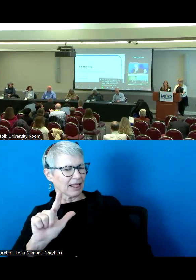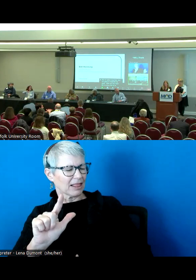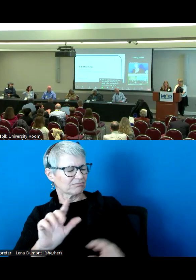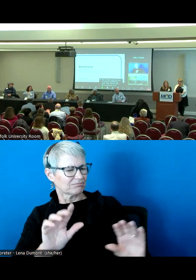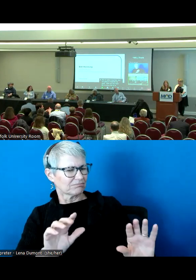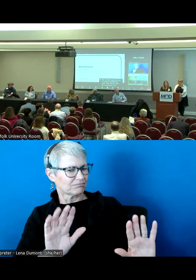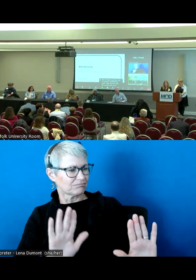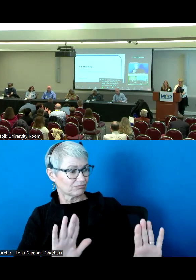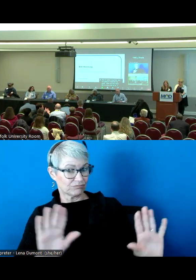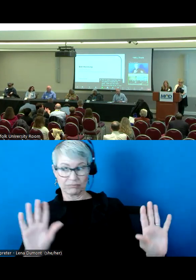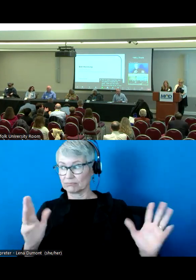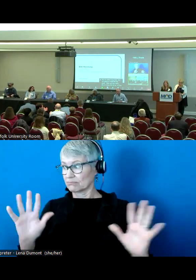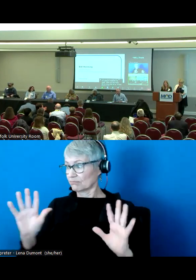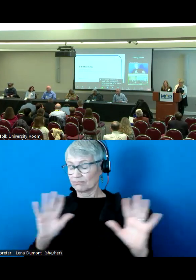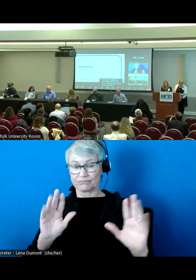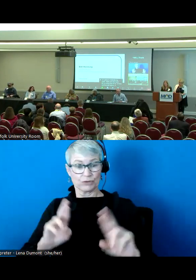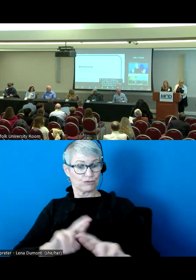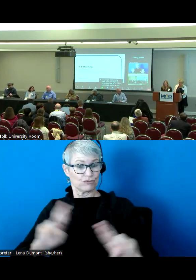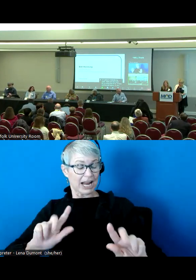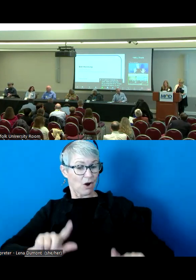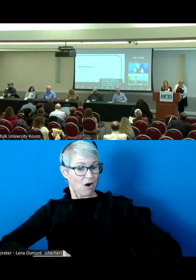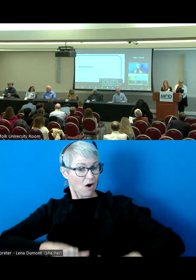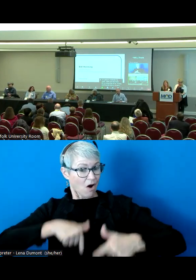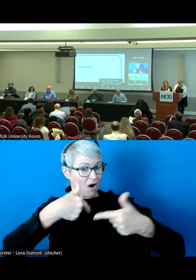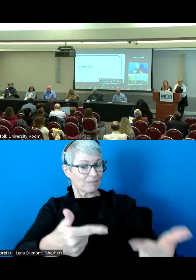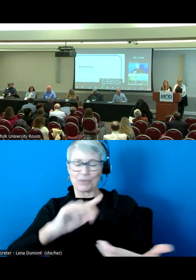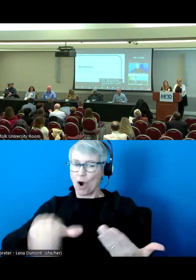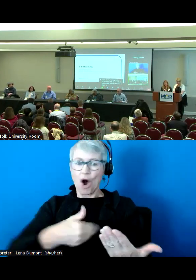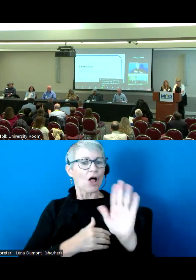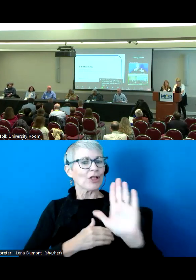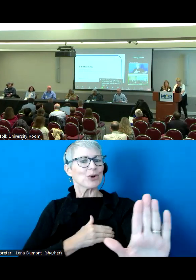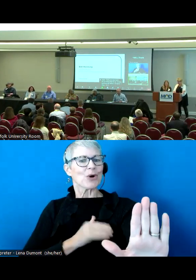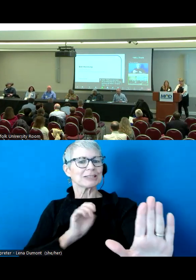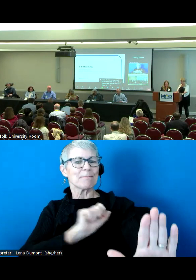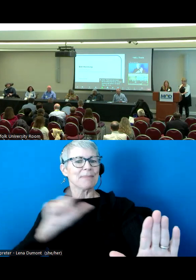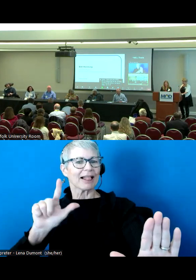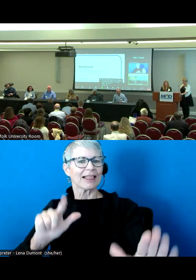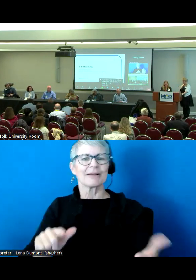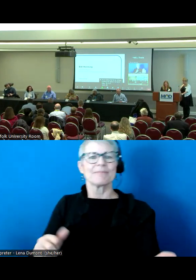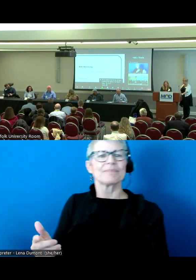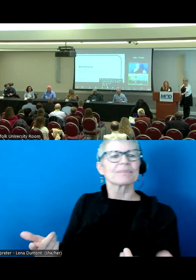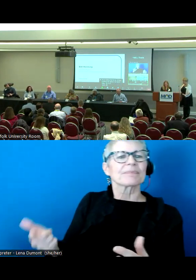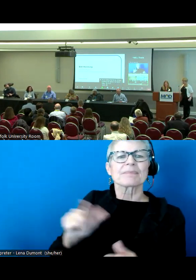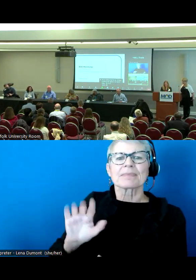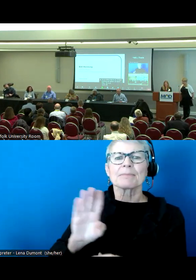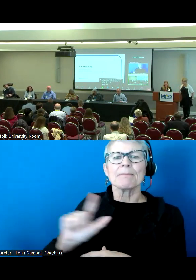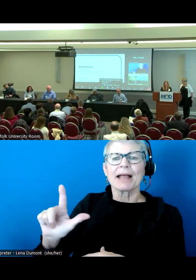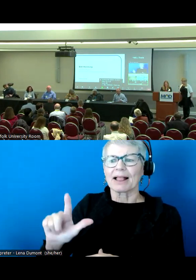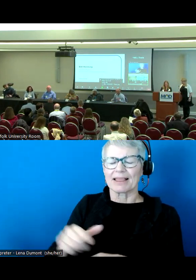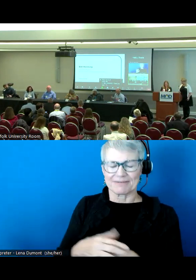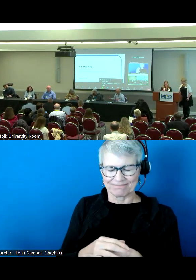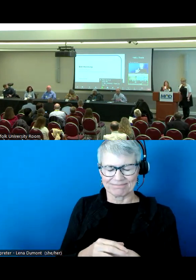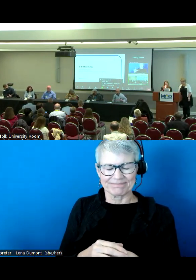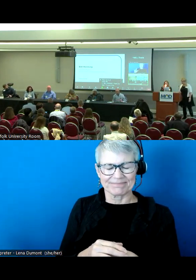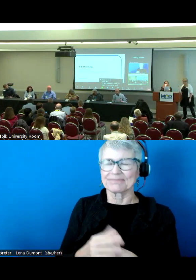he starts? No, Okay, it's so it's all yours, Bill. great. Thank you, Mary. It's great to be here. It's great, I